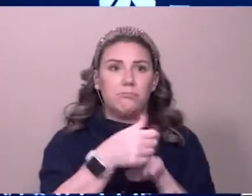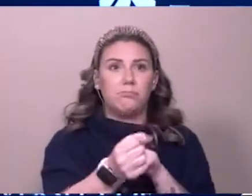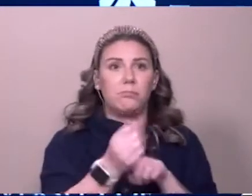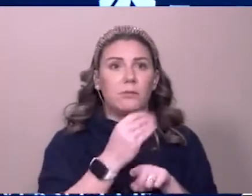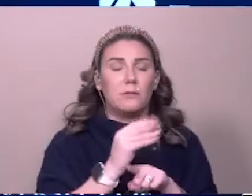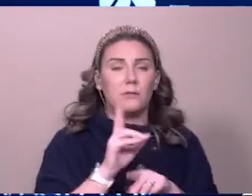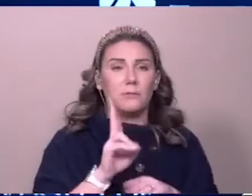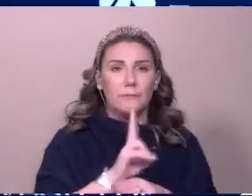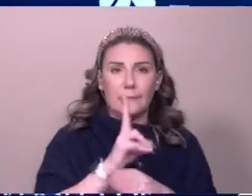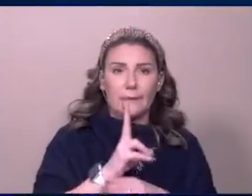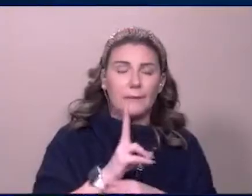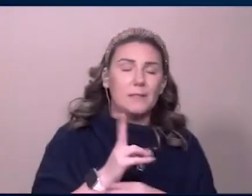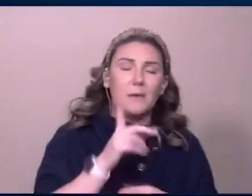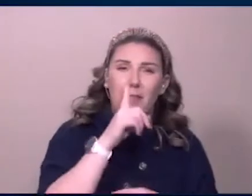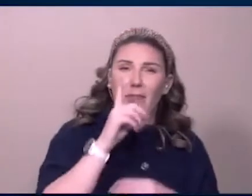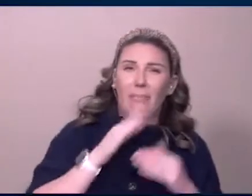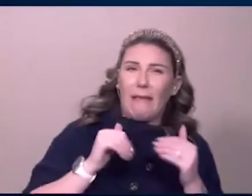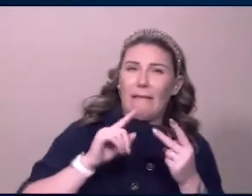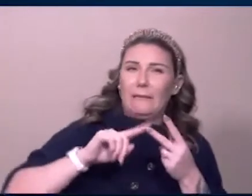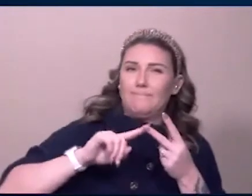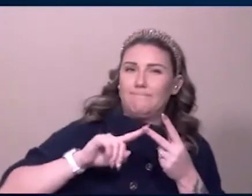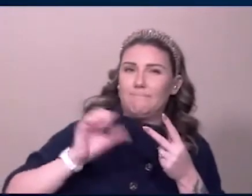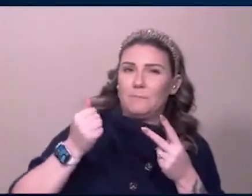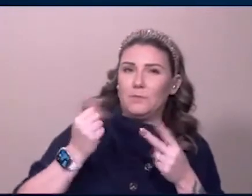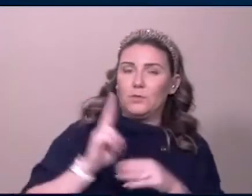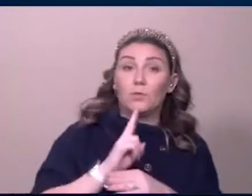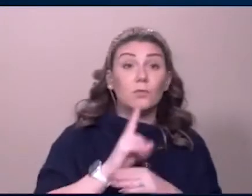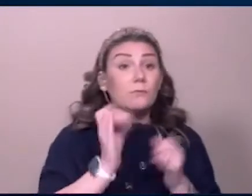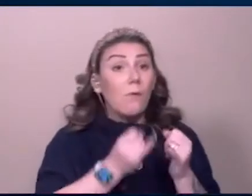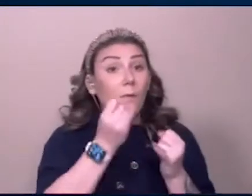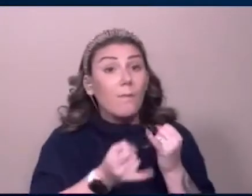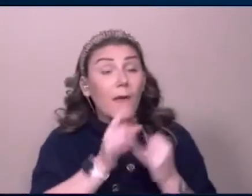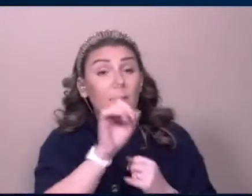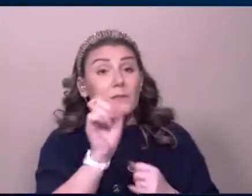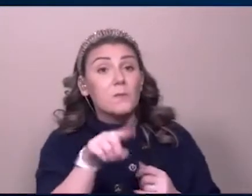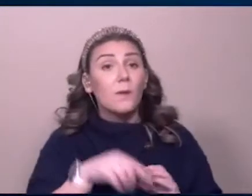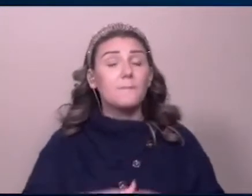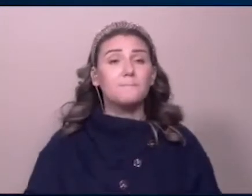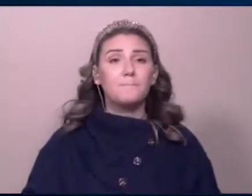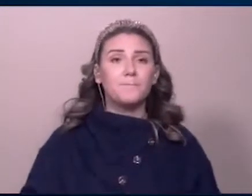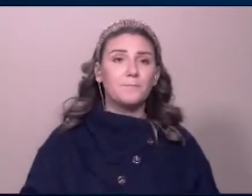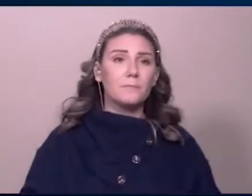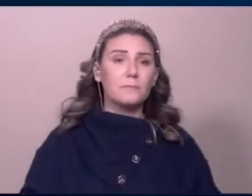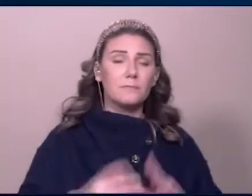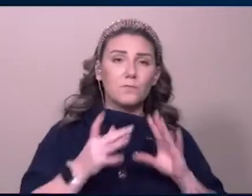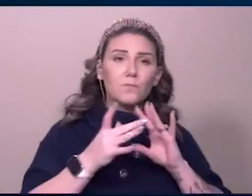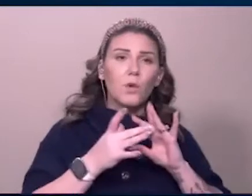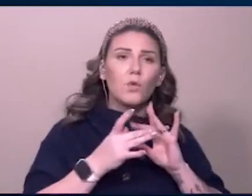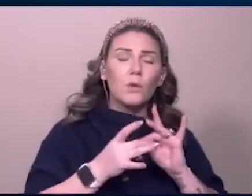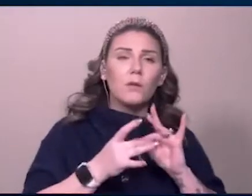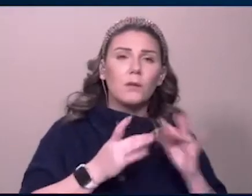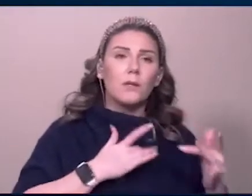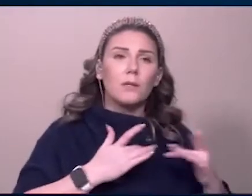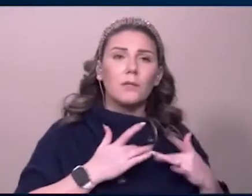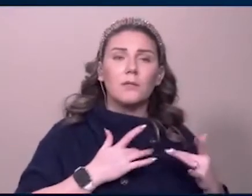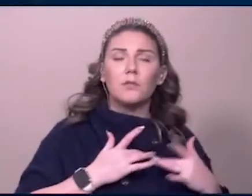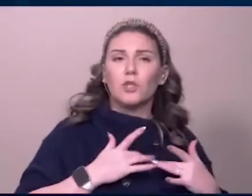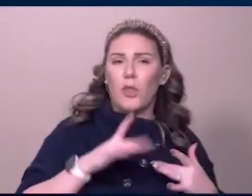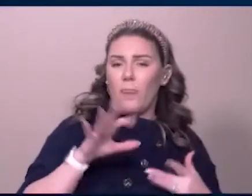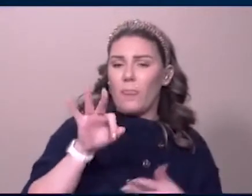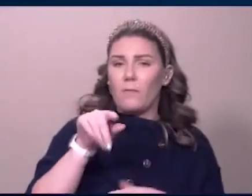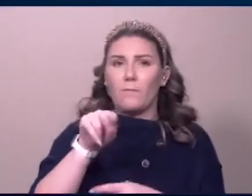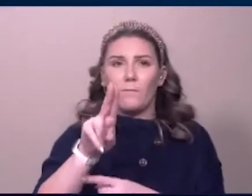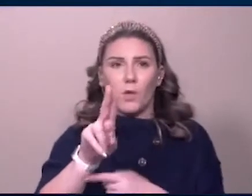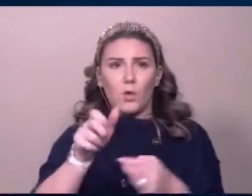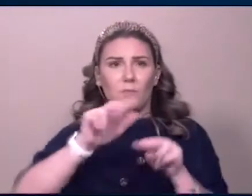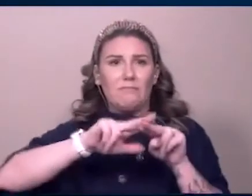than sotrovimab. All right, Jess, what was that last question? Just about a concern about a late flu surge. Where are we at with the